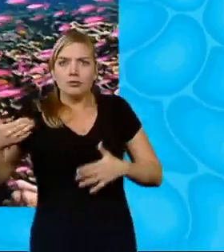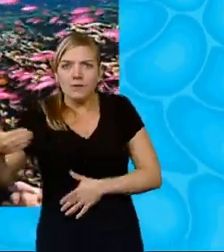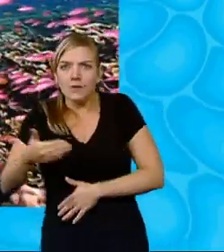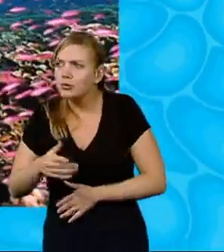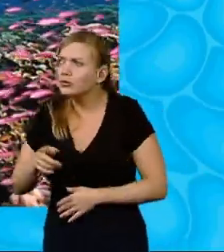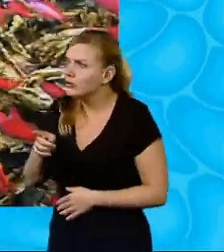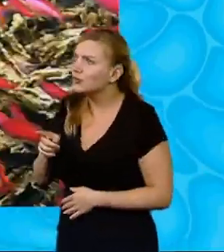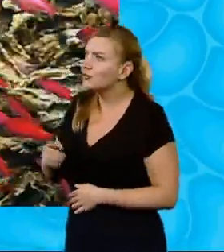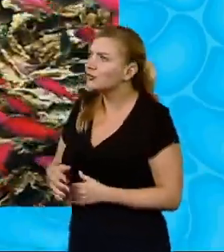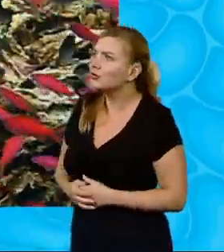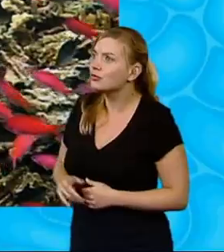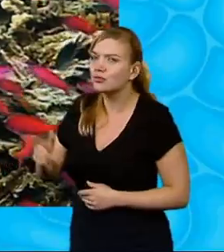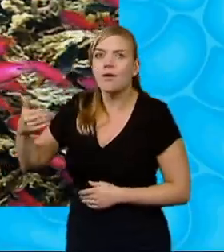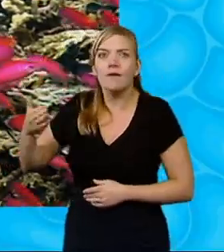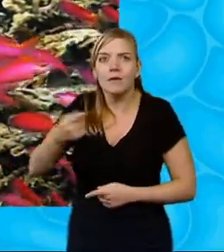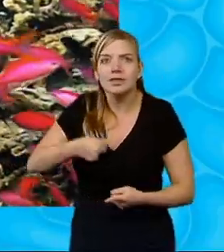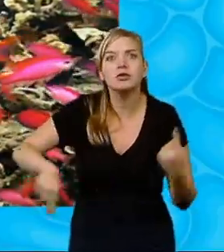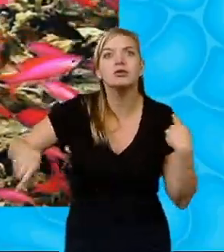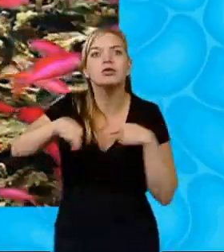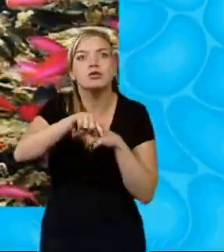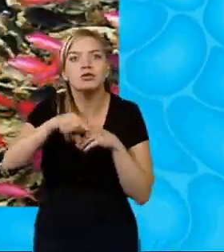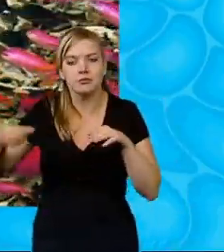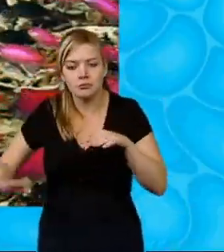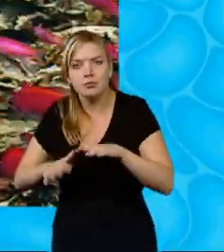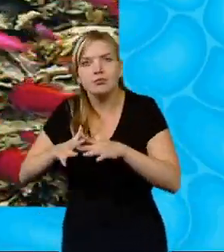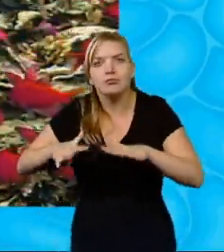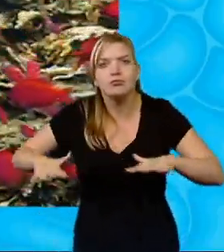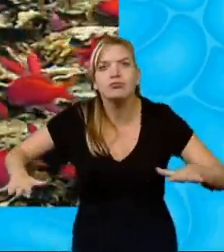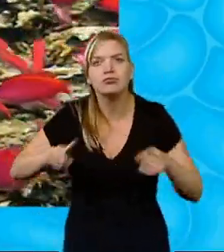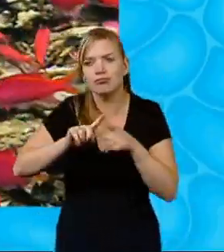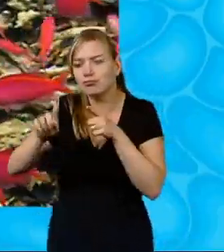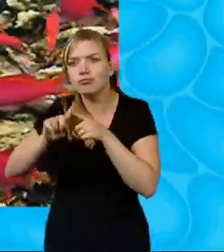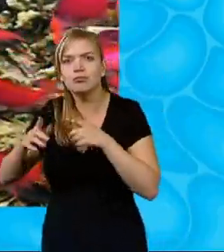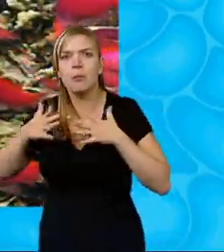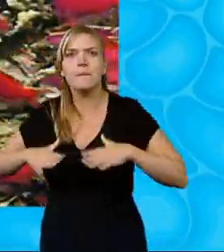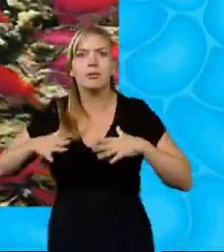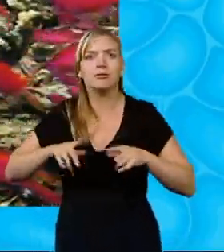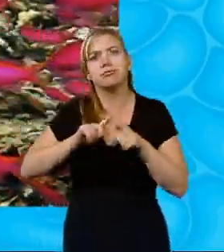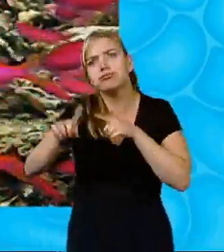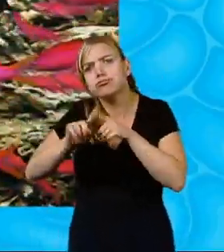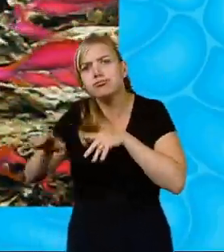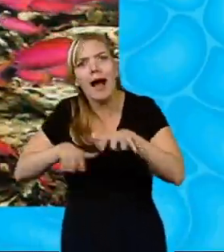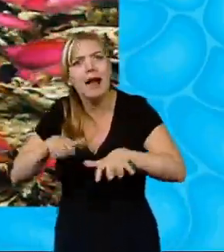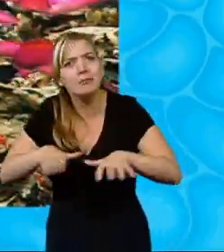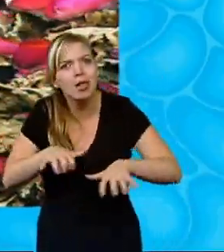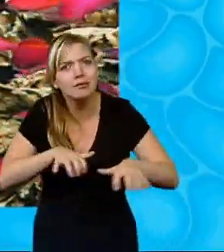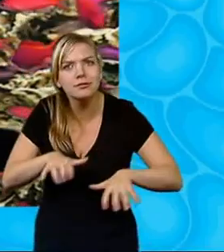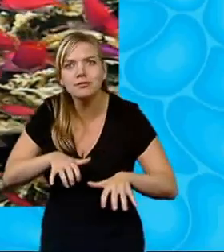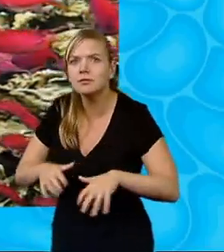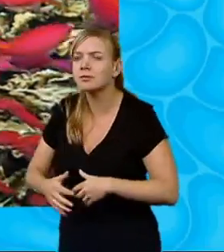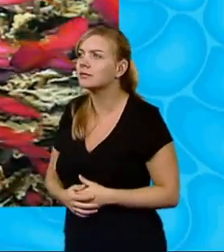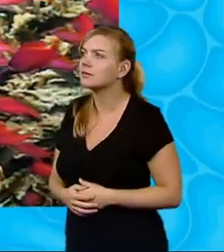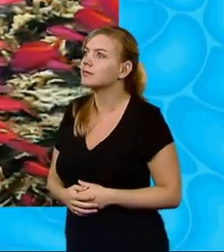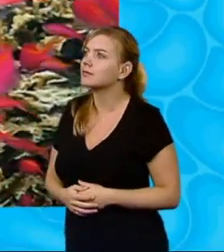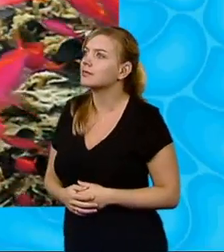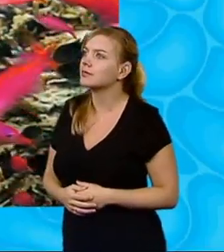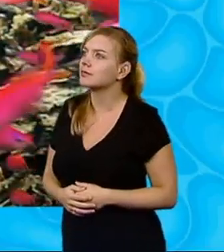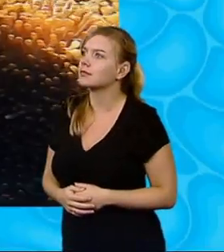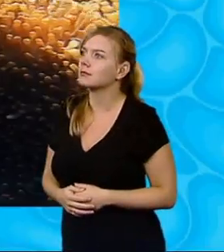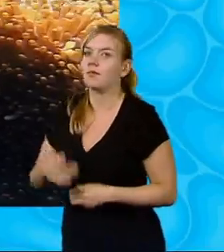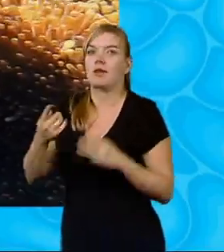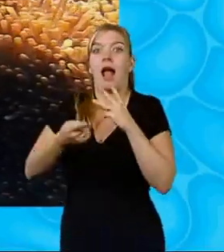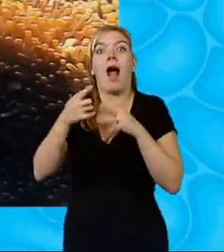And the fish are swimming around the coral reef, which is made from the bodies of millions and millions of little animals. And lots of